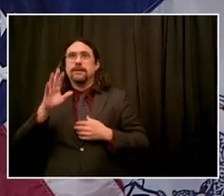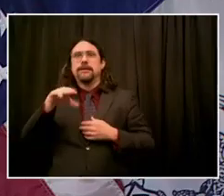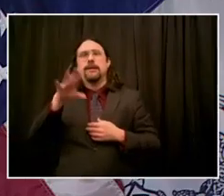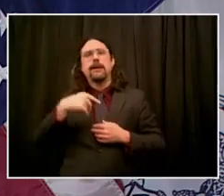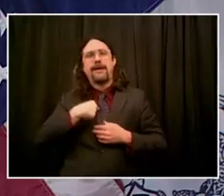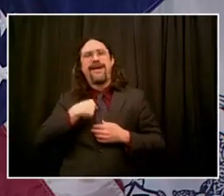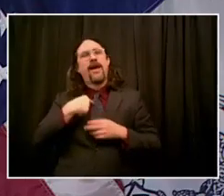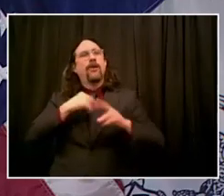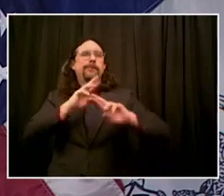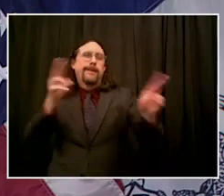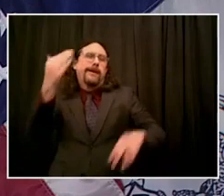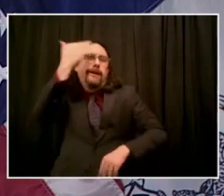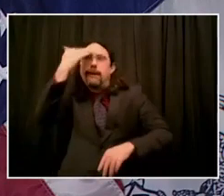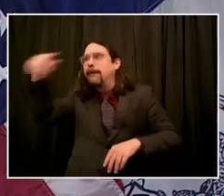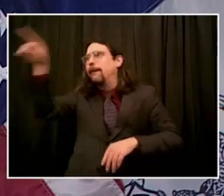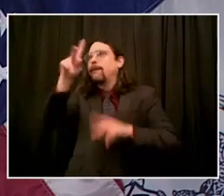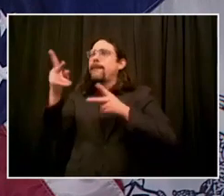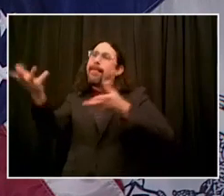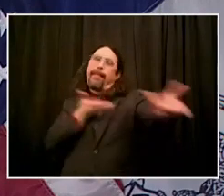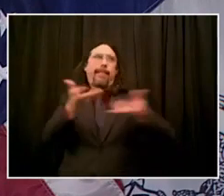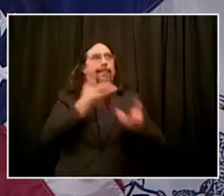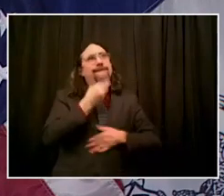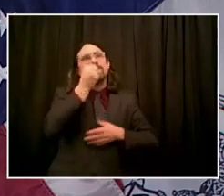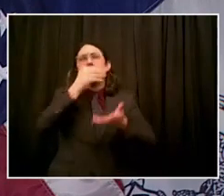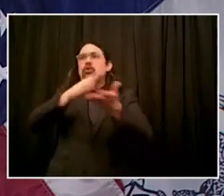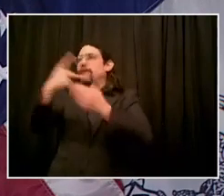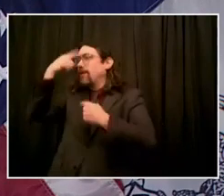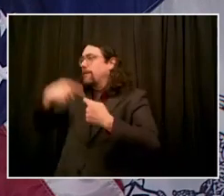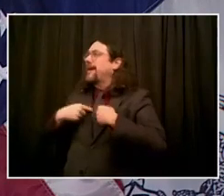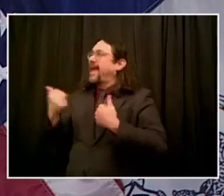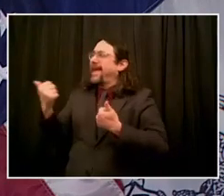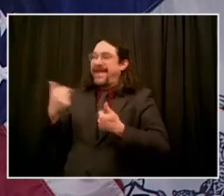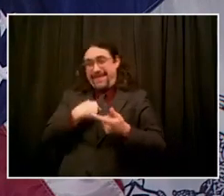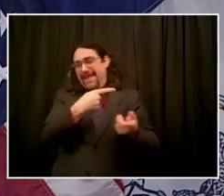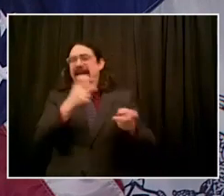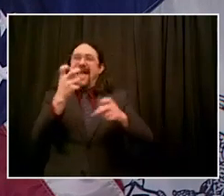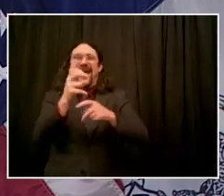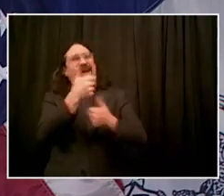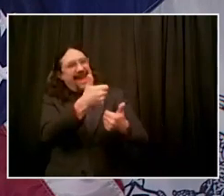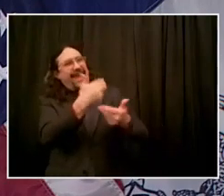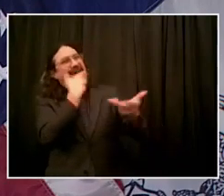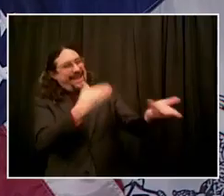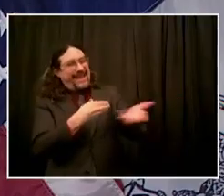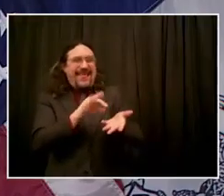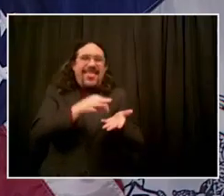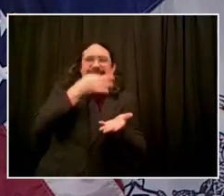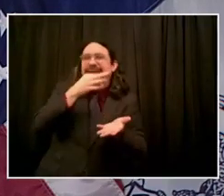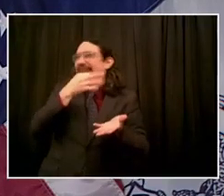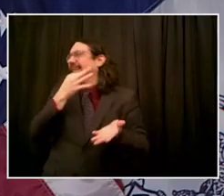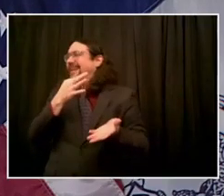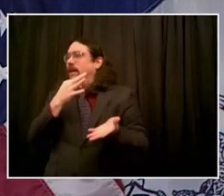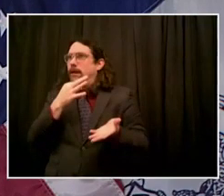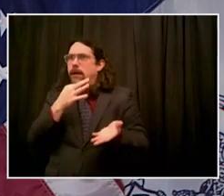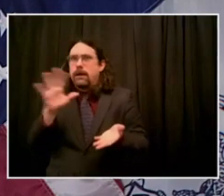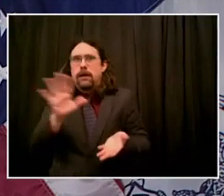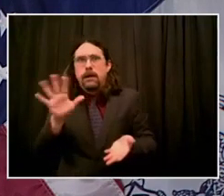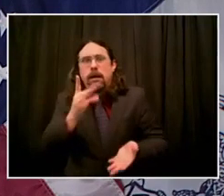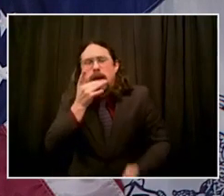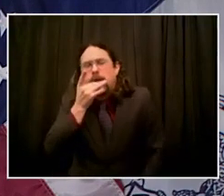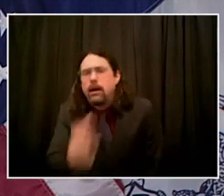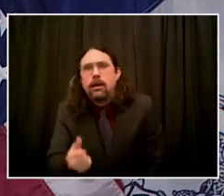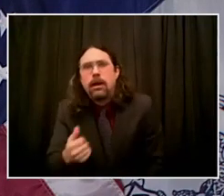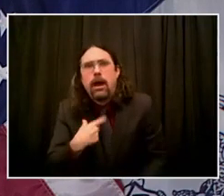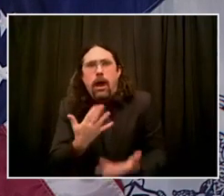you have a lot on your plate today, so I just want to just ask a very quick follow-up to what you've been asked already today. You know, the federal government actually put